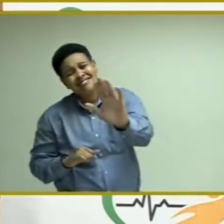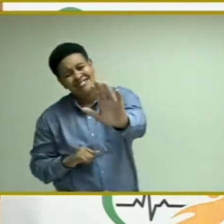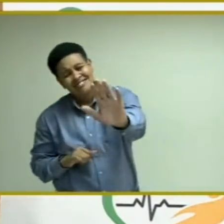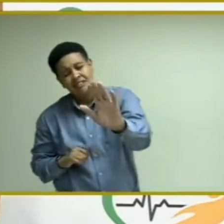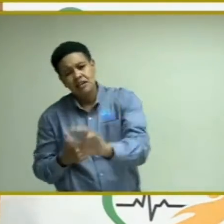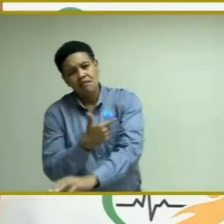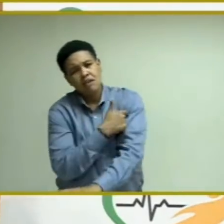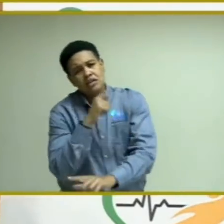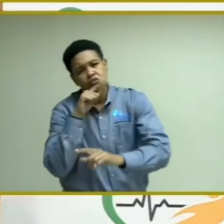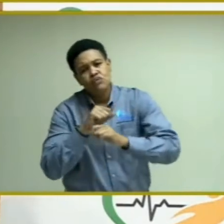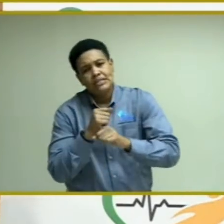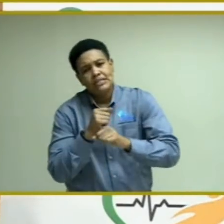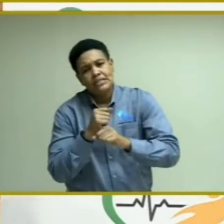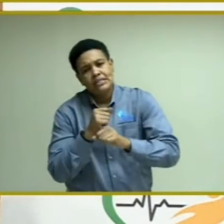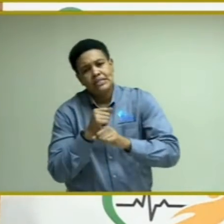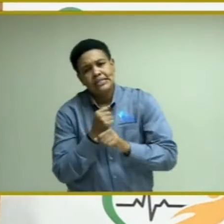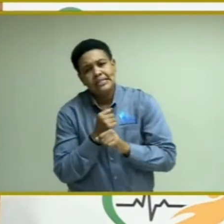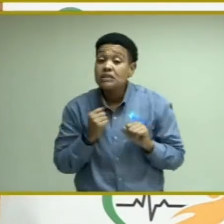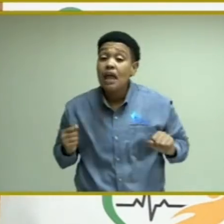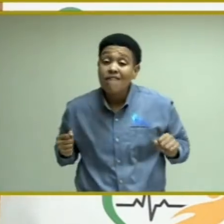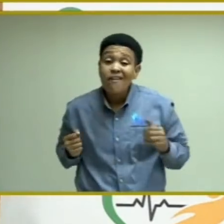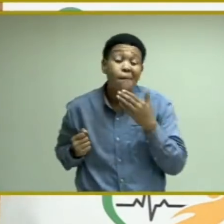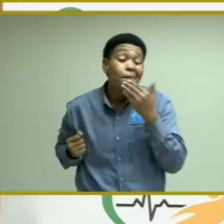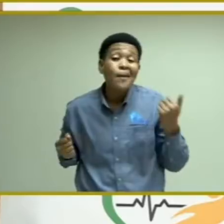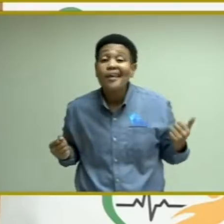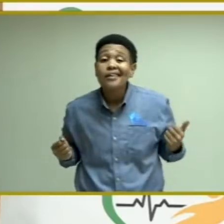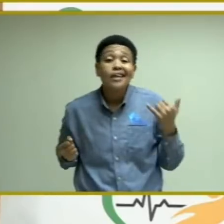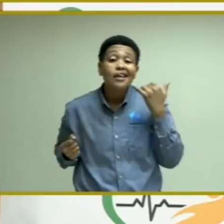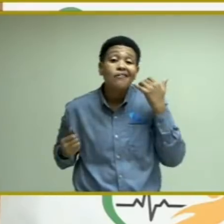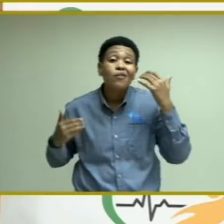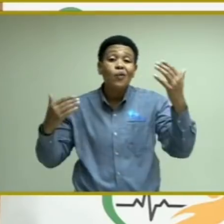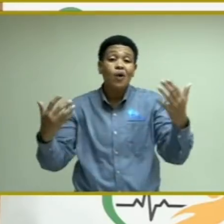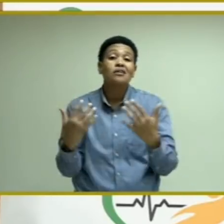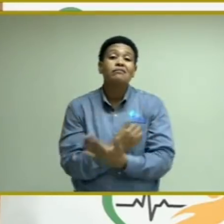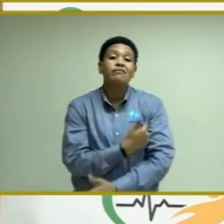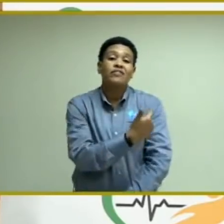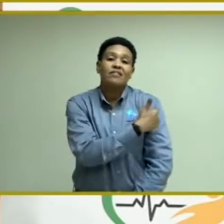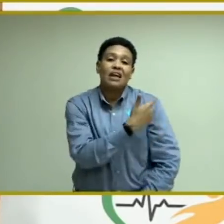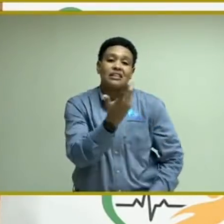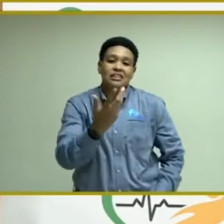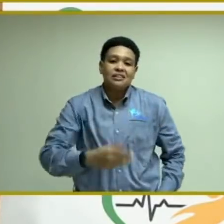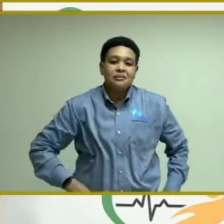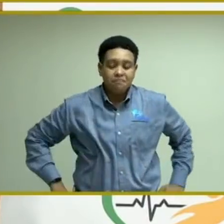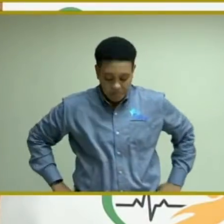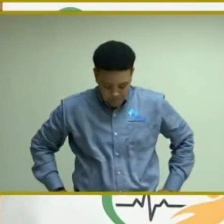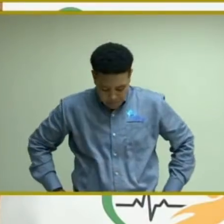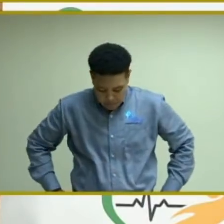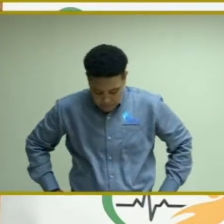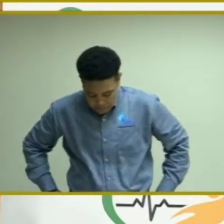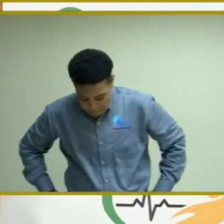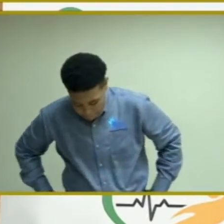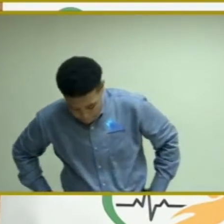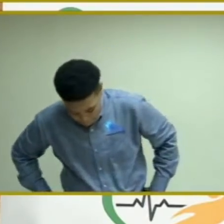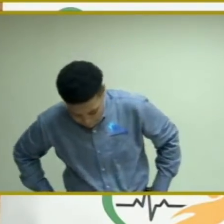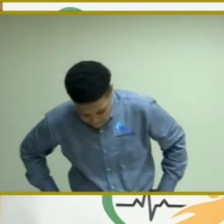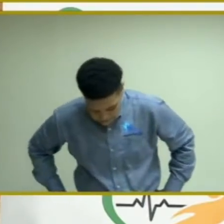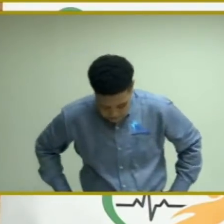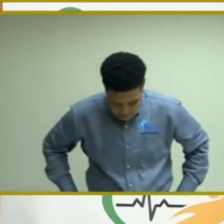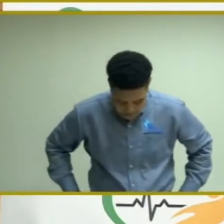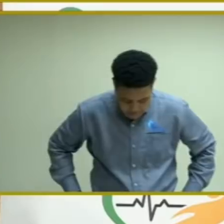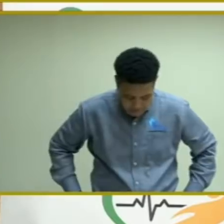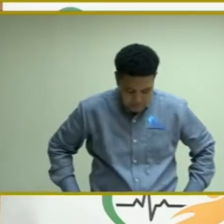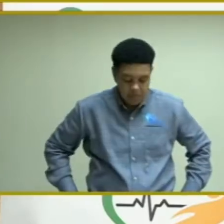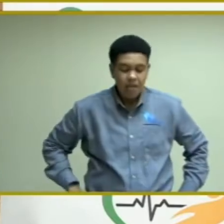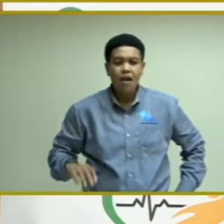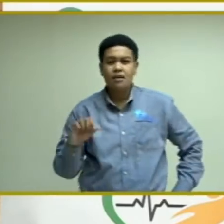and in fact they are safer and better off if they take the vaccines. One other important announcement. So we had said